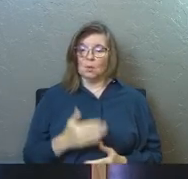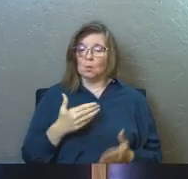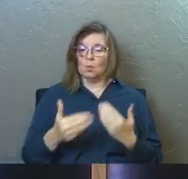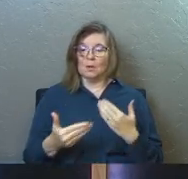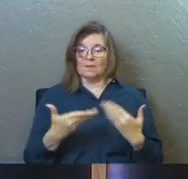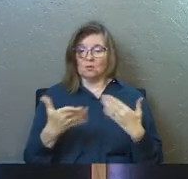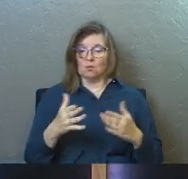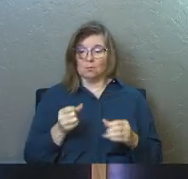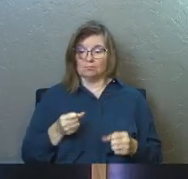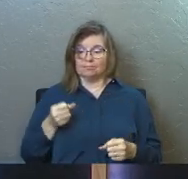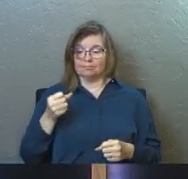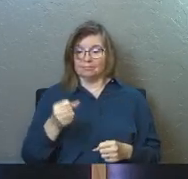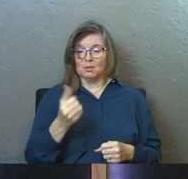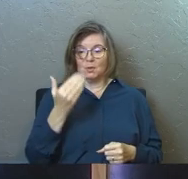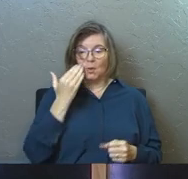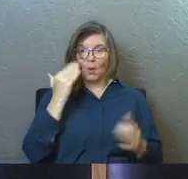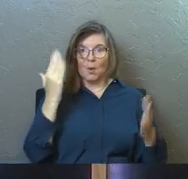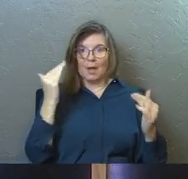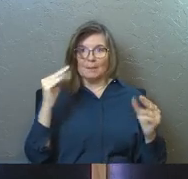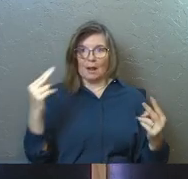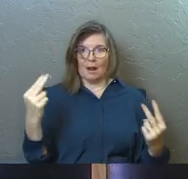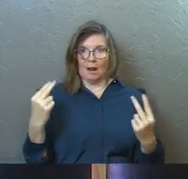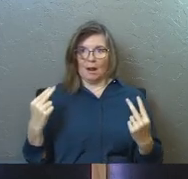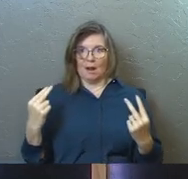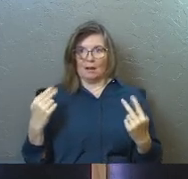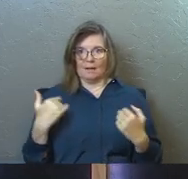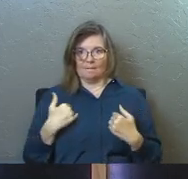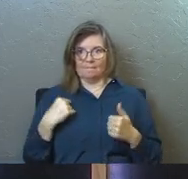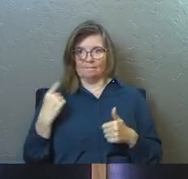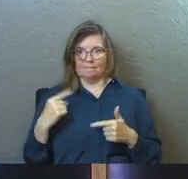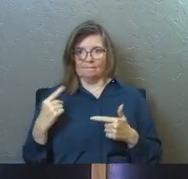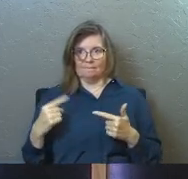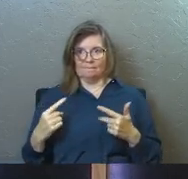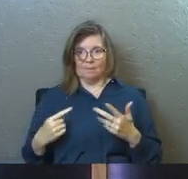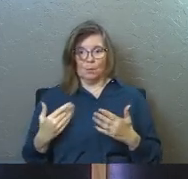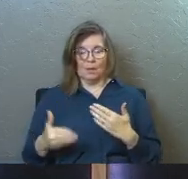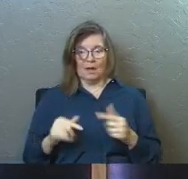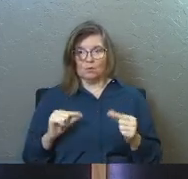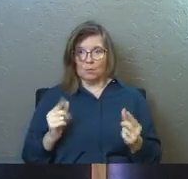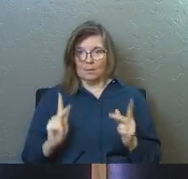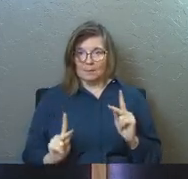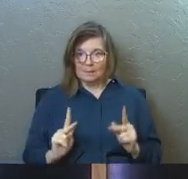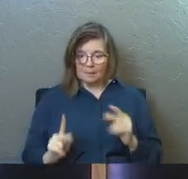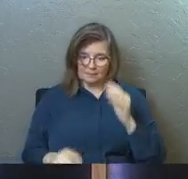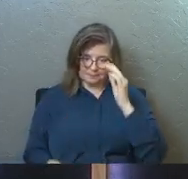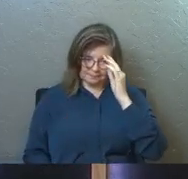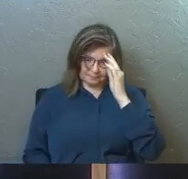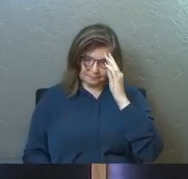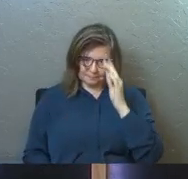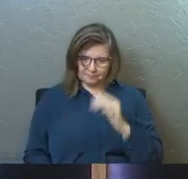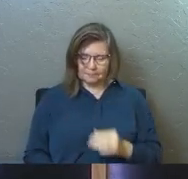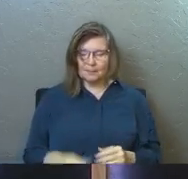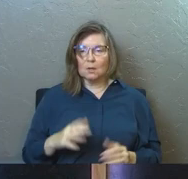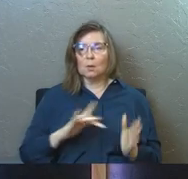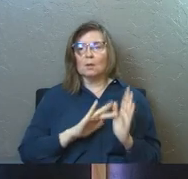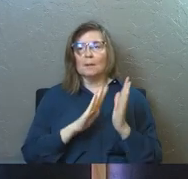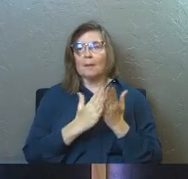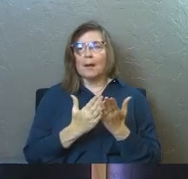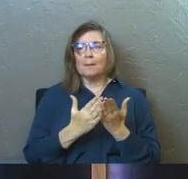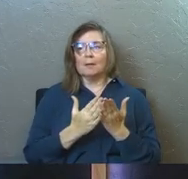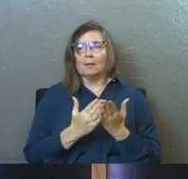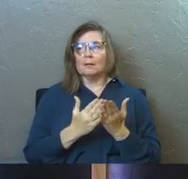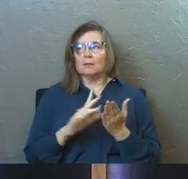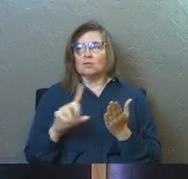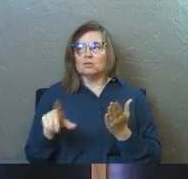Because whatever room you stick us in, you know there's expectations there, right? Whatever group of people. And so the Bible